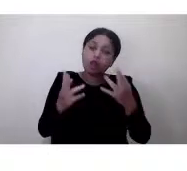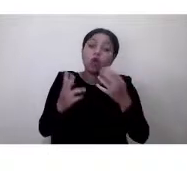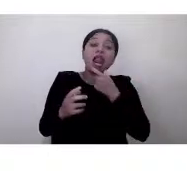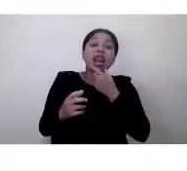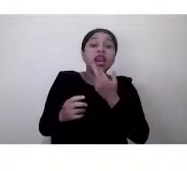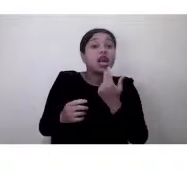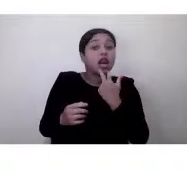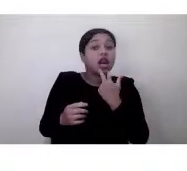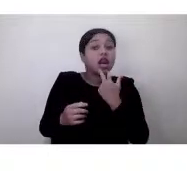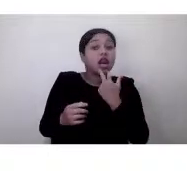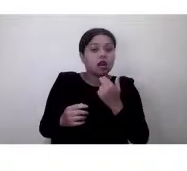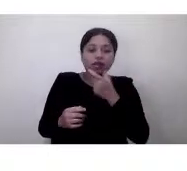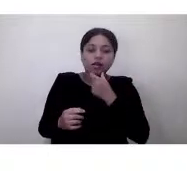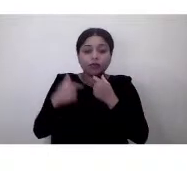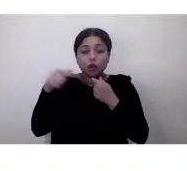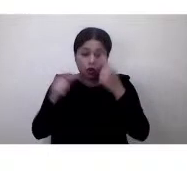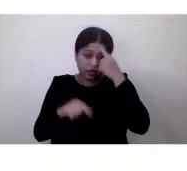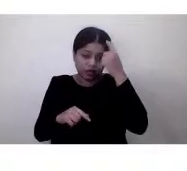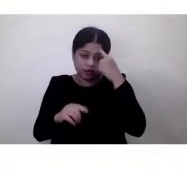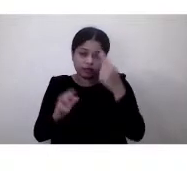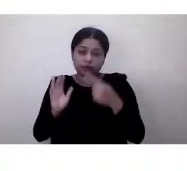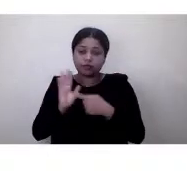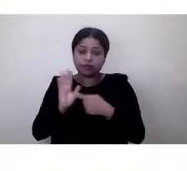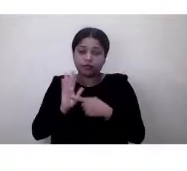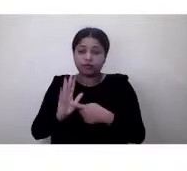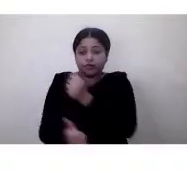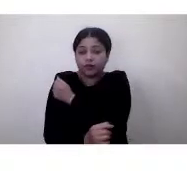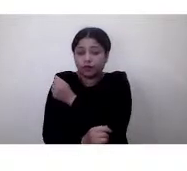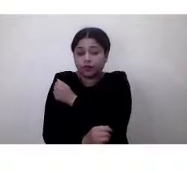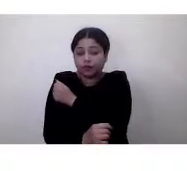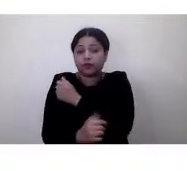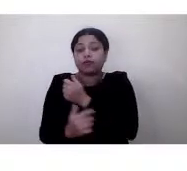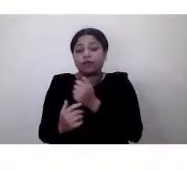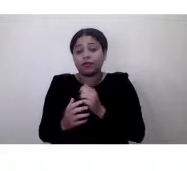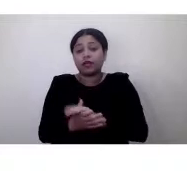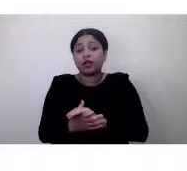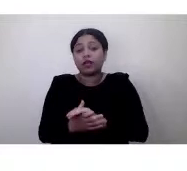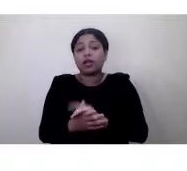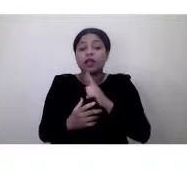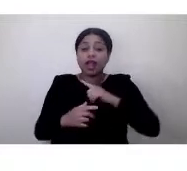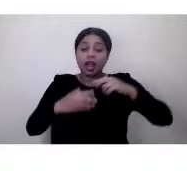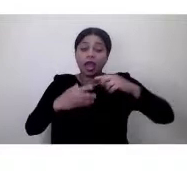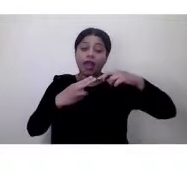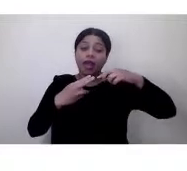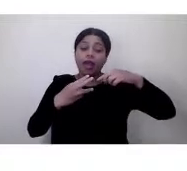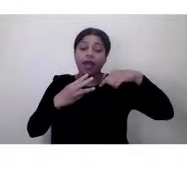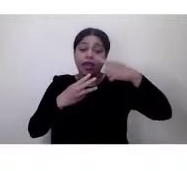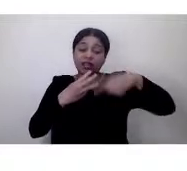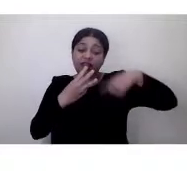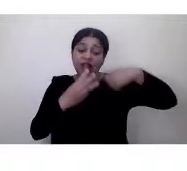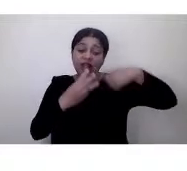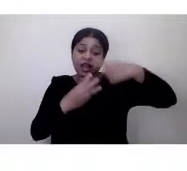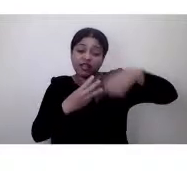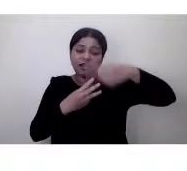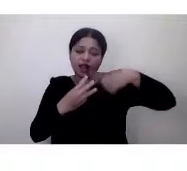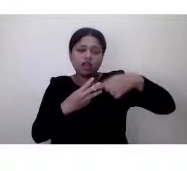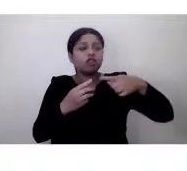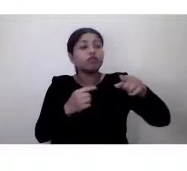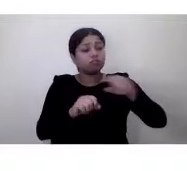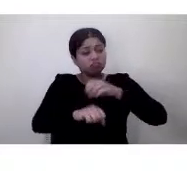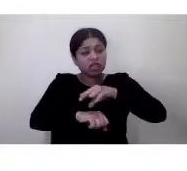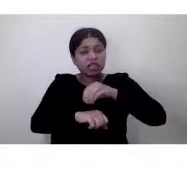bottle of water to students and encourage them to recycle and avoid using disposable